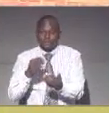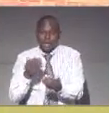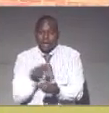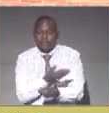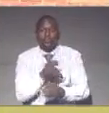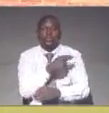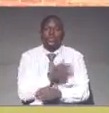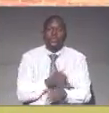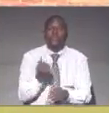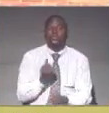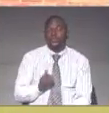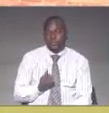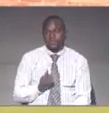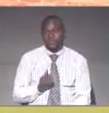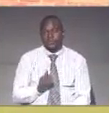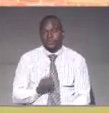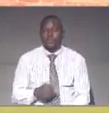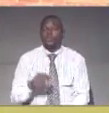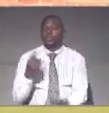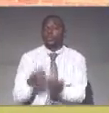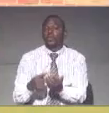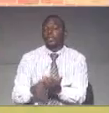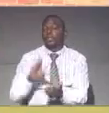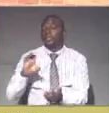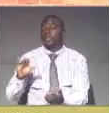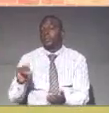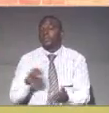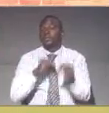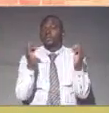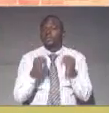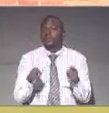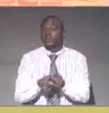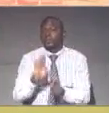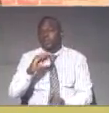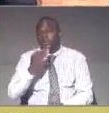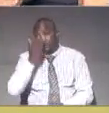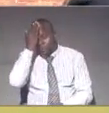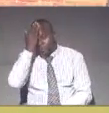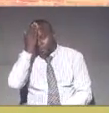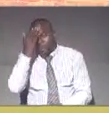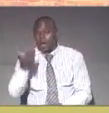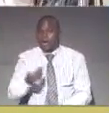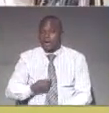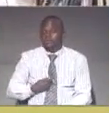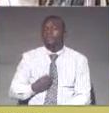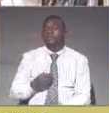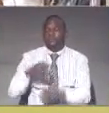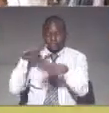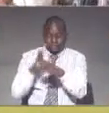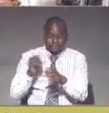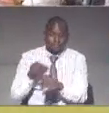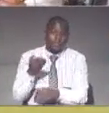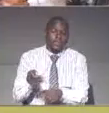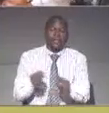Mulago, Uganda Cancer Institute ne Mbarara waliyo ekikolebwayo.